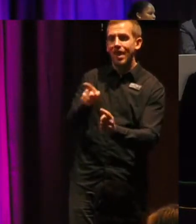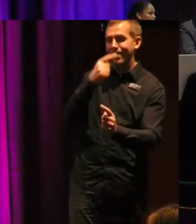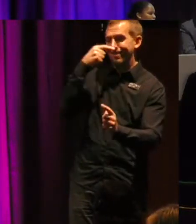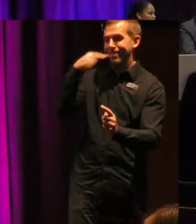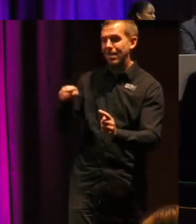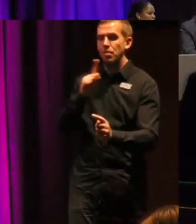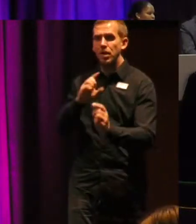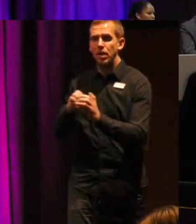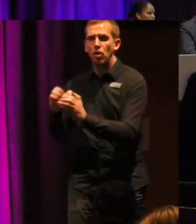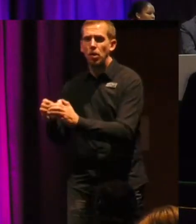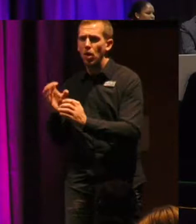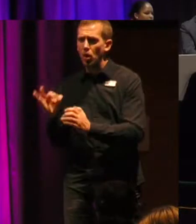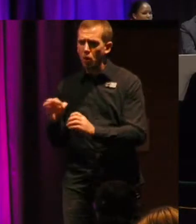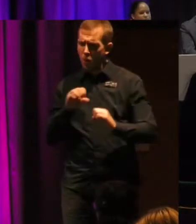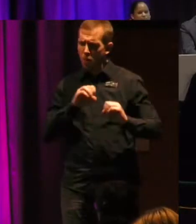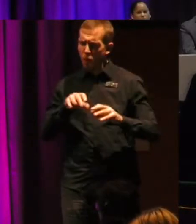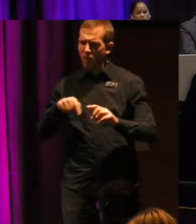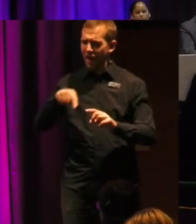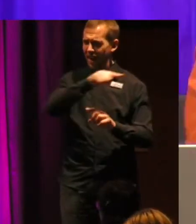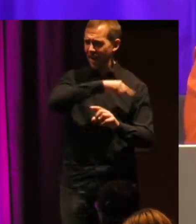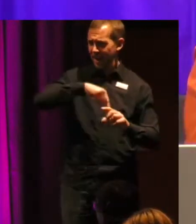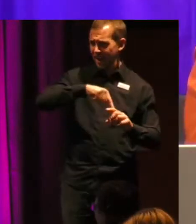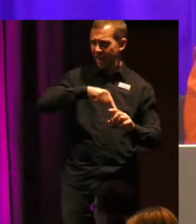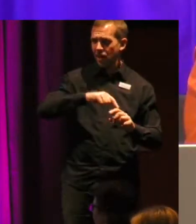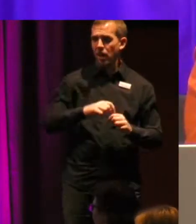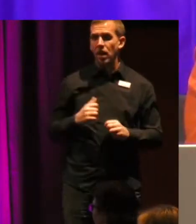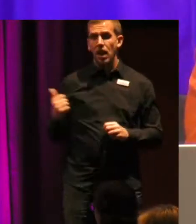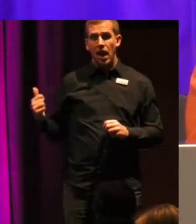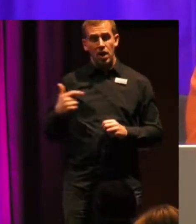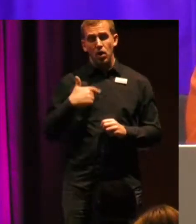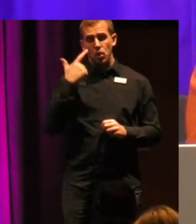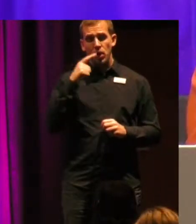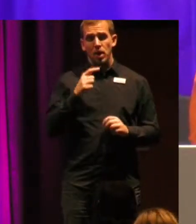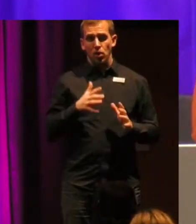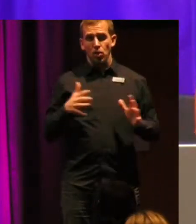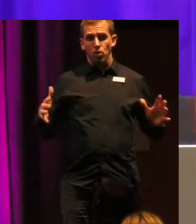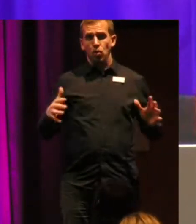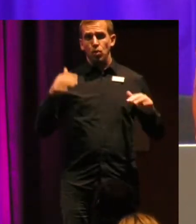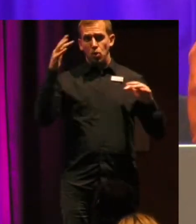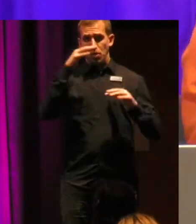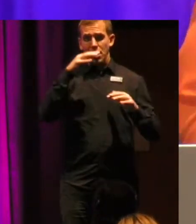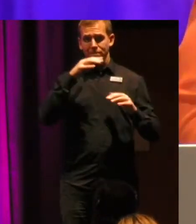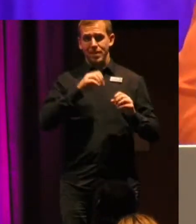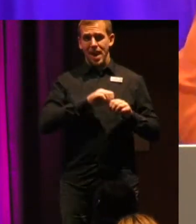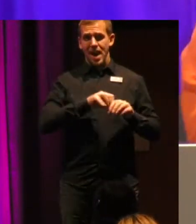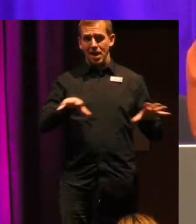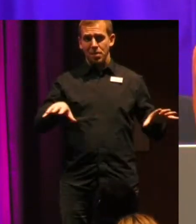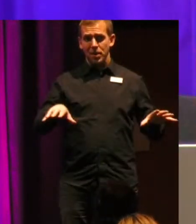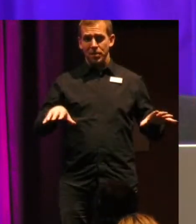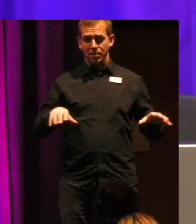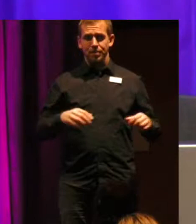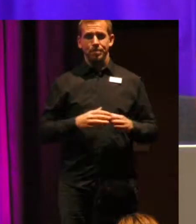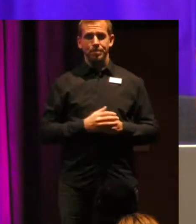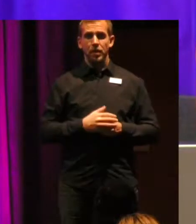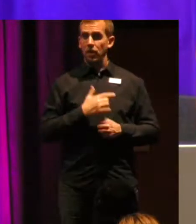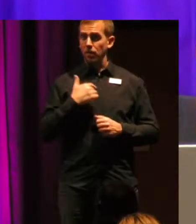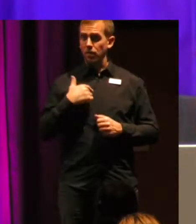stuff. Like, well, I'll say it's concerning across the board. So we've actually had more and more members of